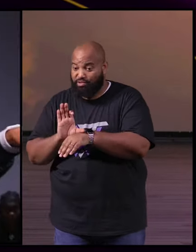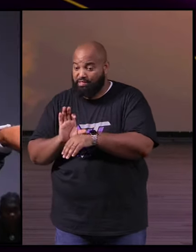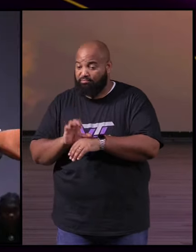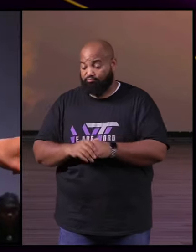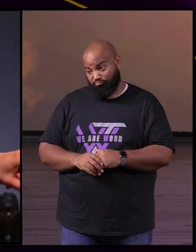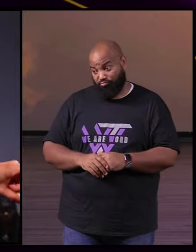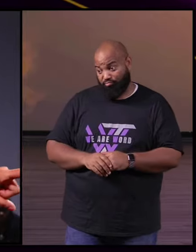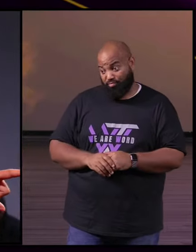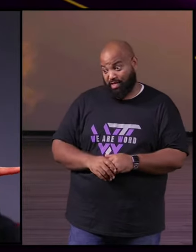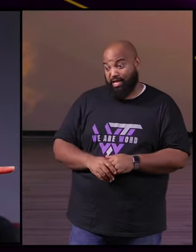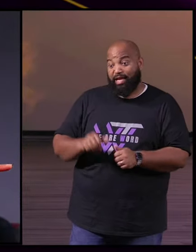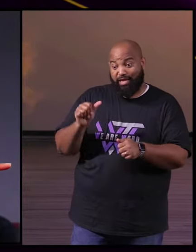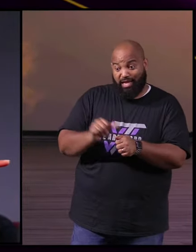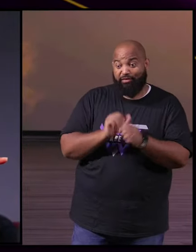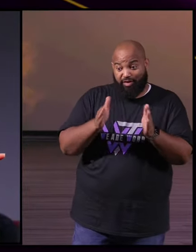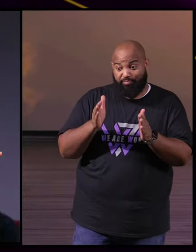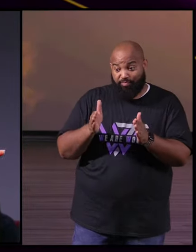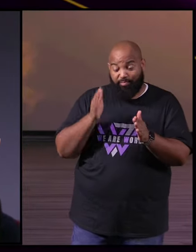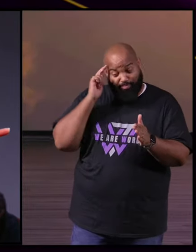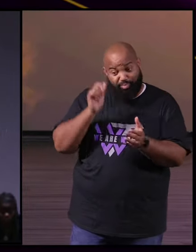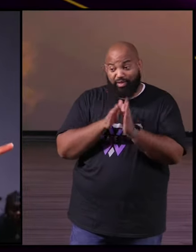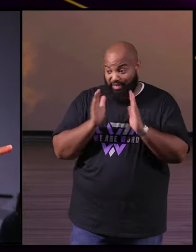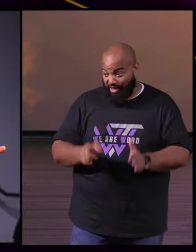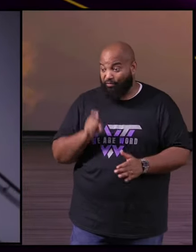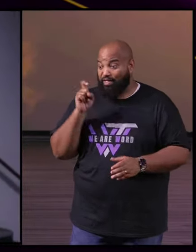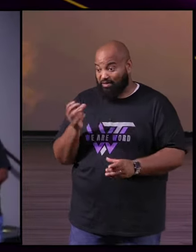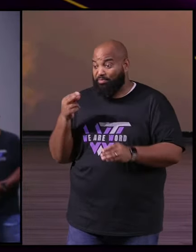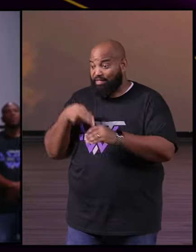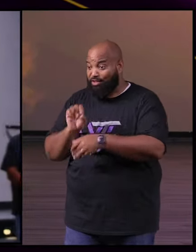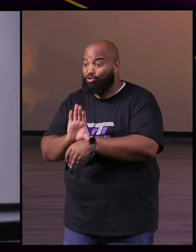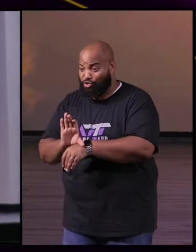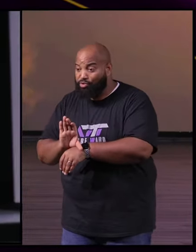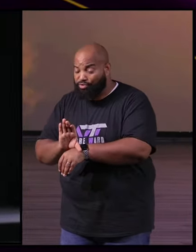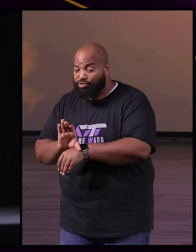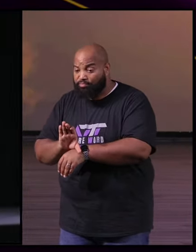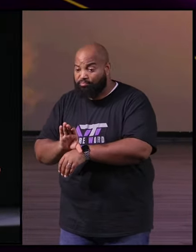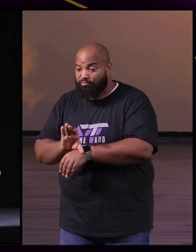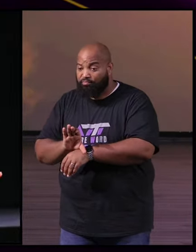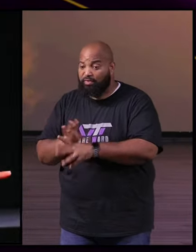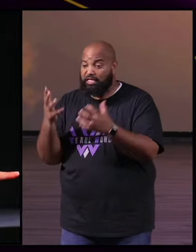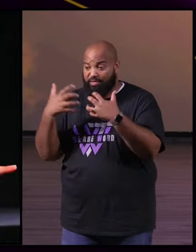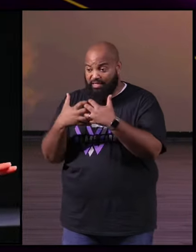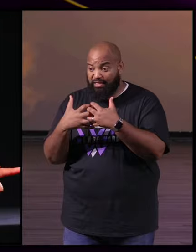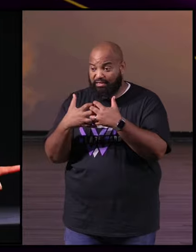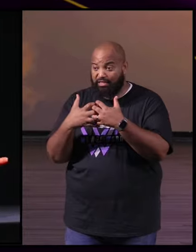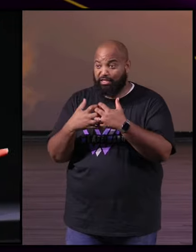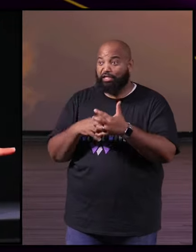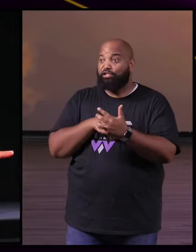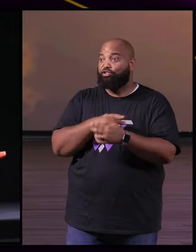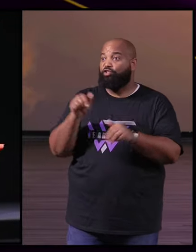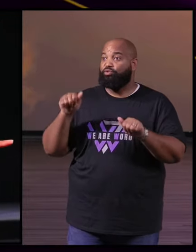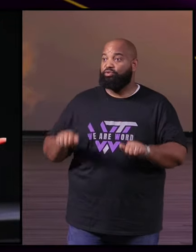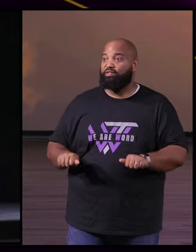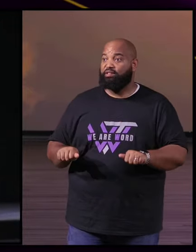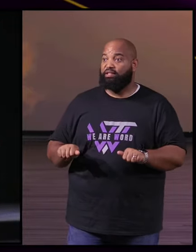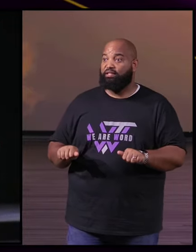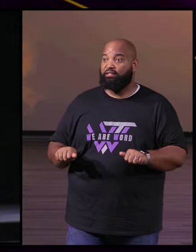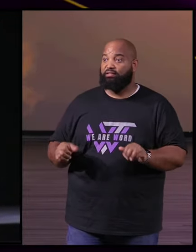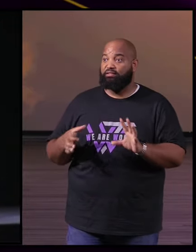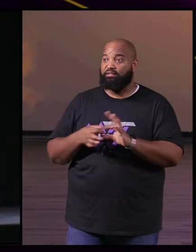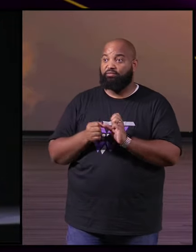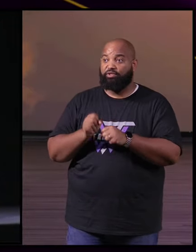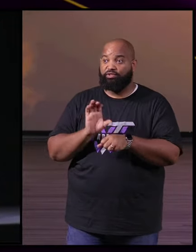don't never say that. So today I have a chance to line up my life with my